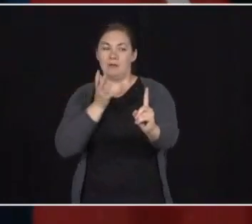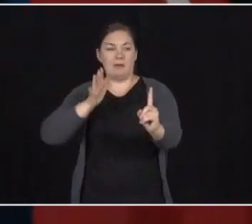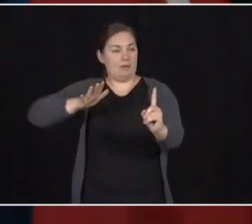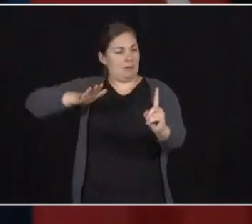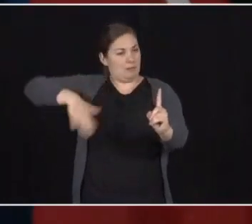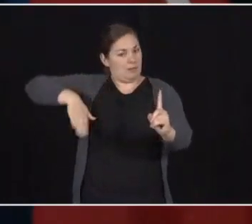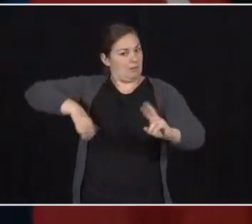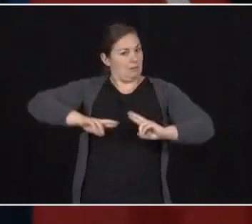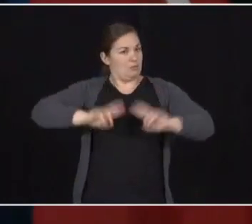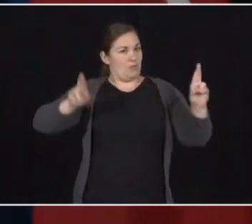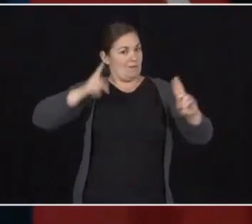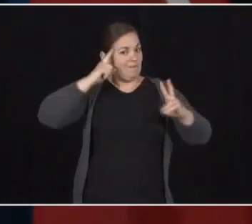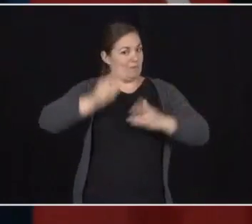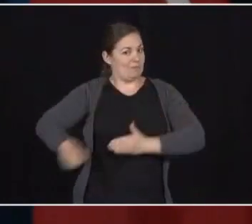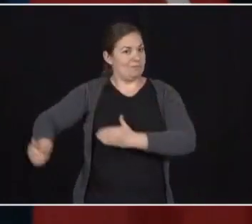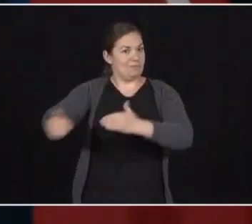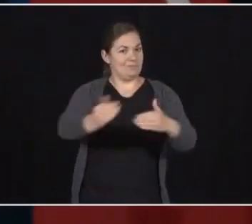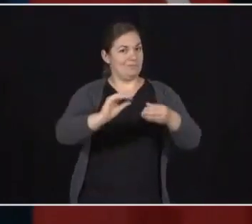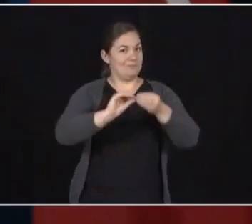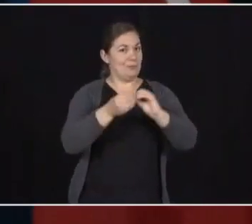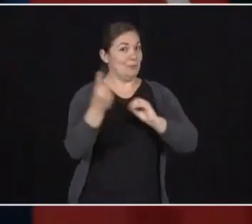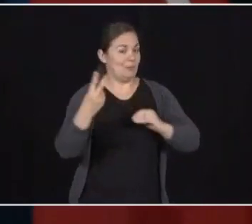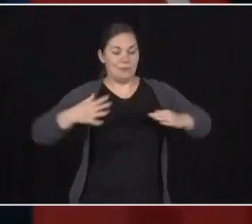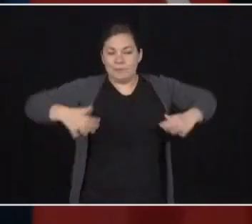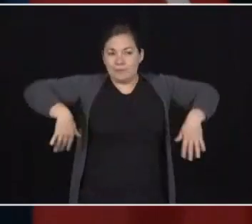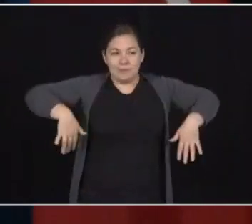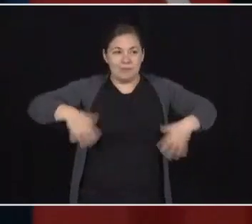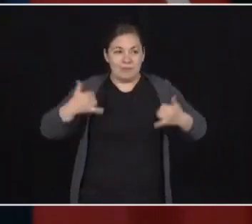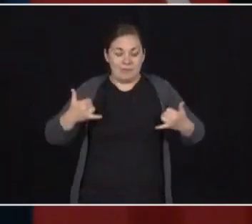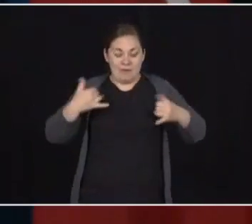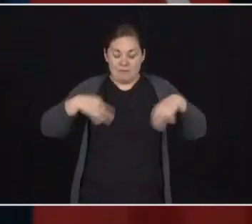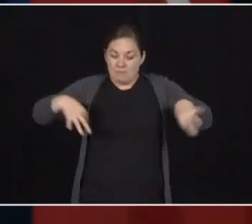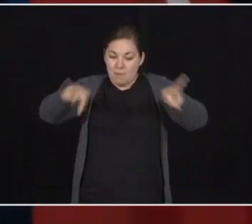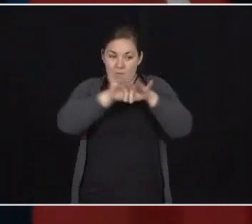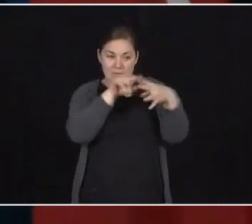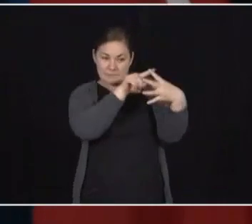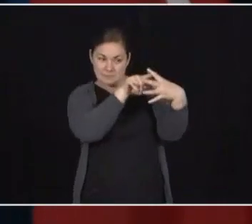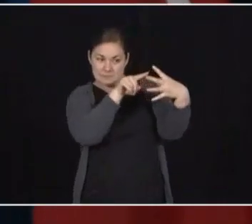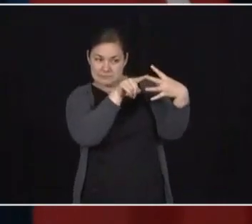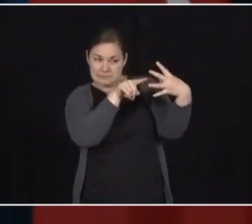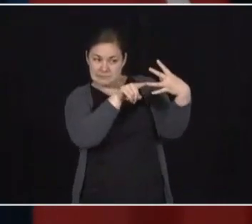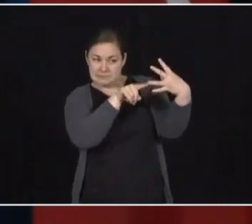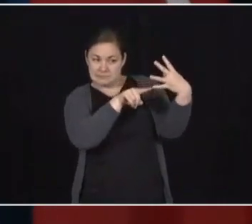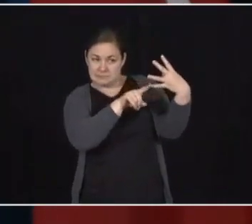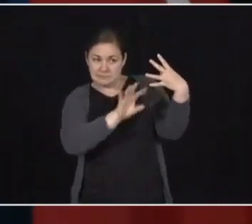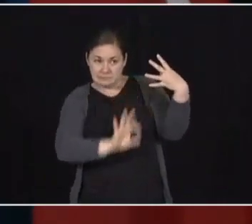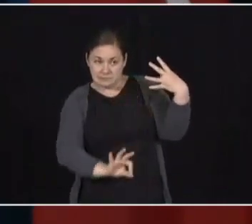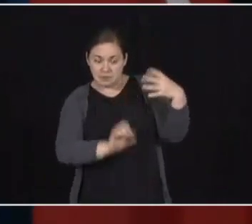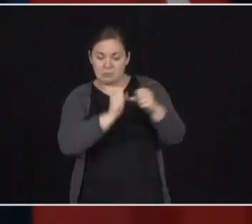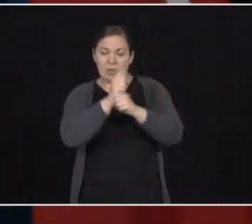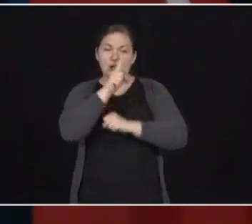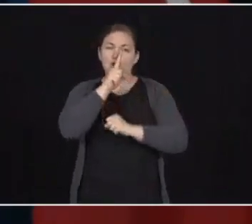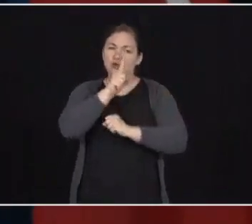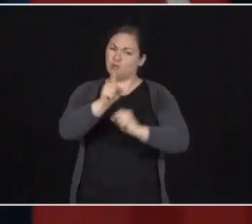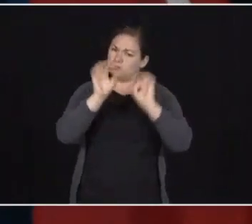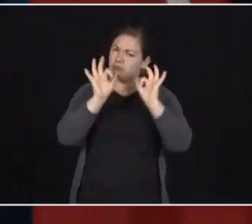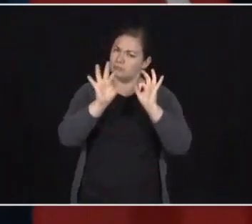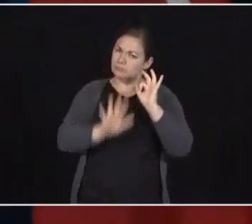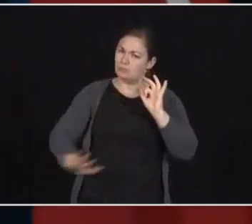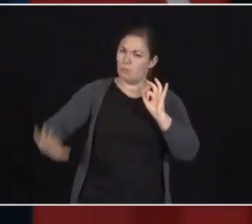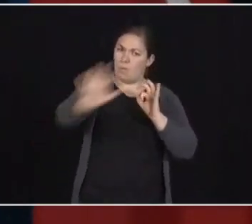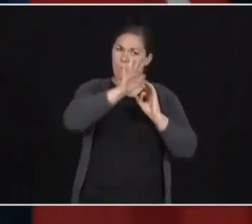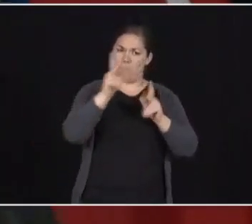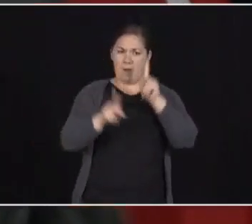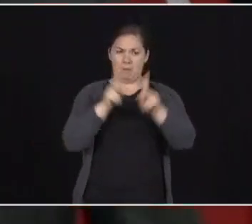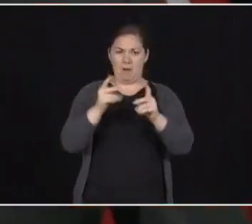start stage 2, but we need to do that so we can keep each and every Ontarian healthy and safe.